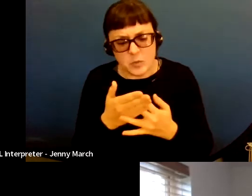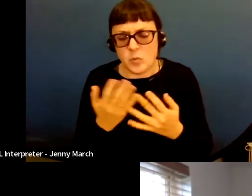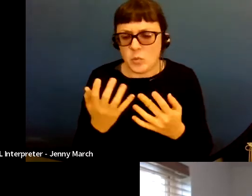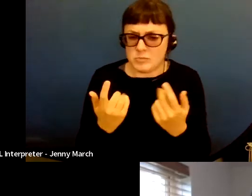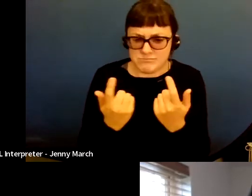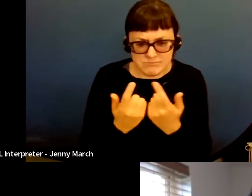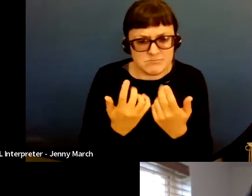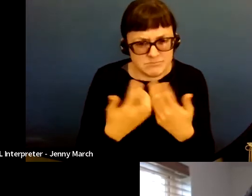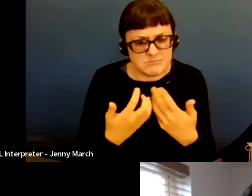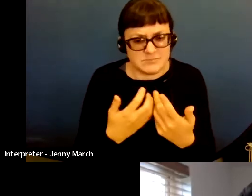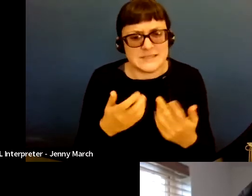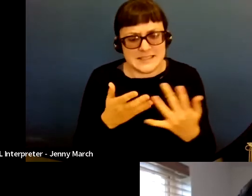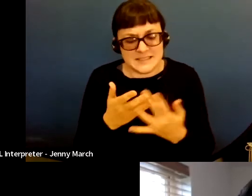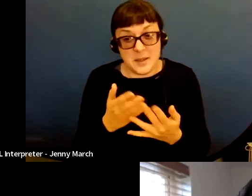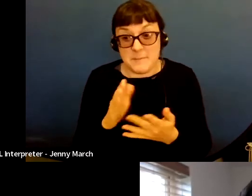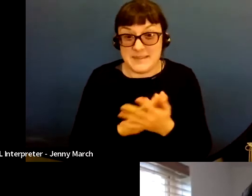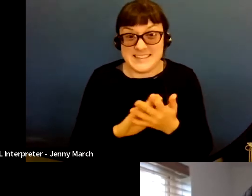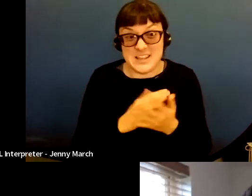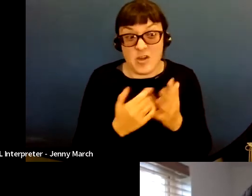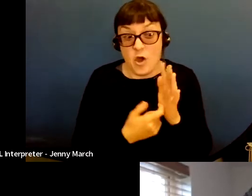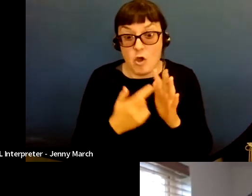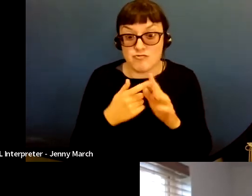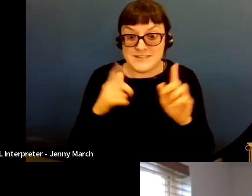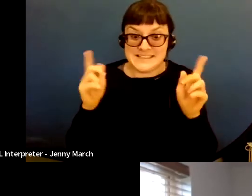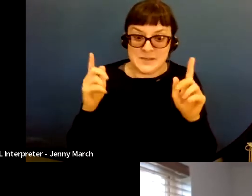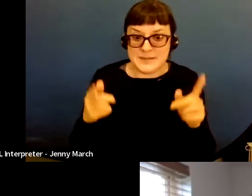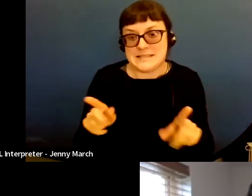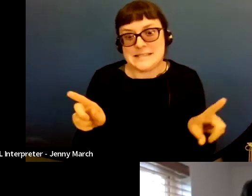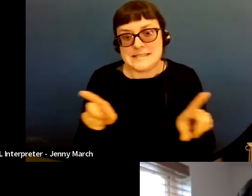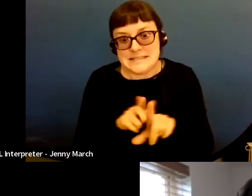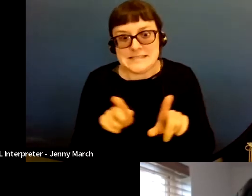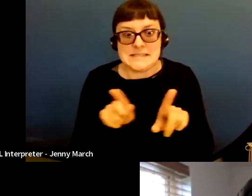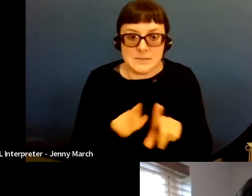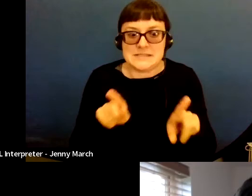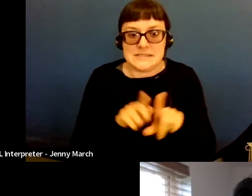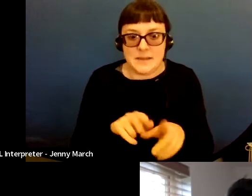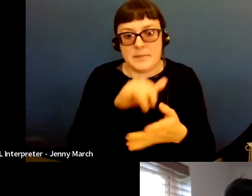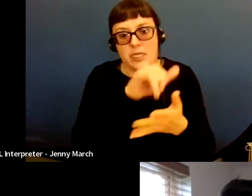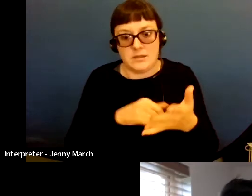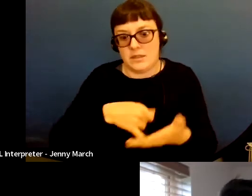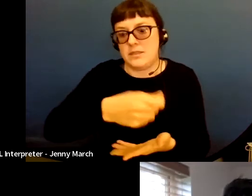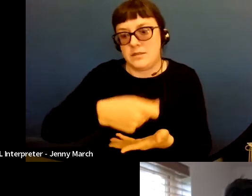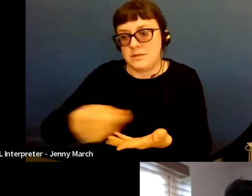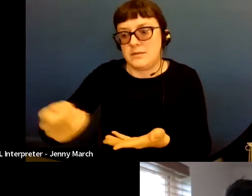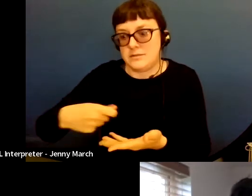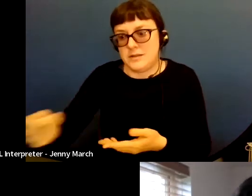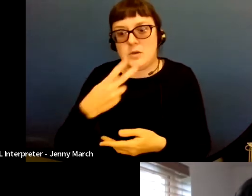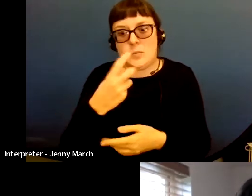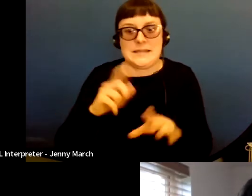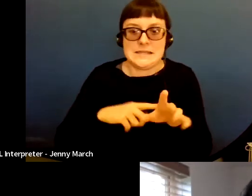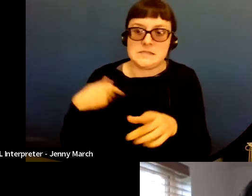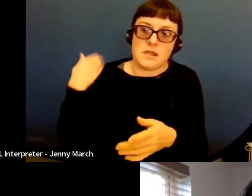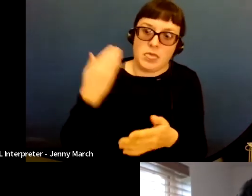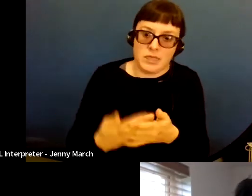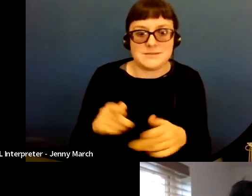that does mean that the RE teacher who's been handing out the same hard copies for 20 years will have to take the time and effort to learn how to